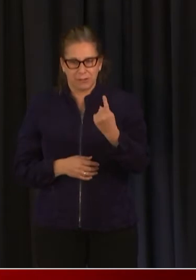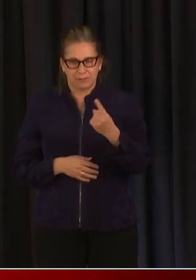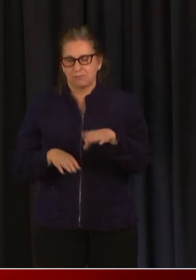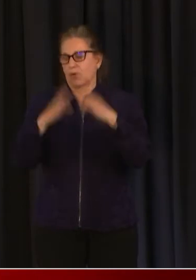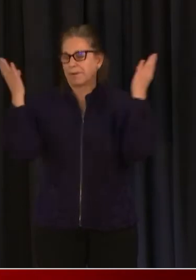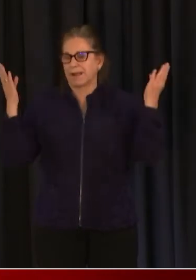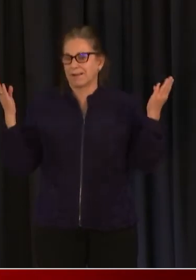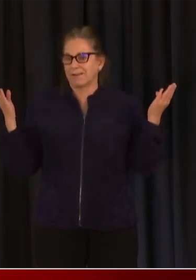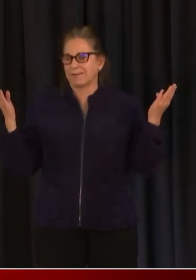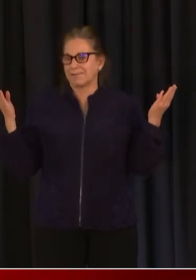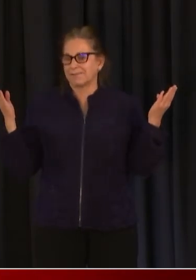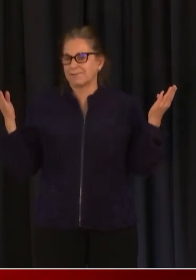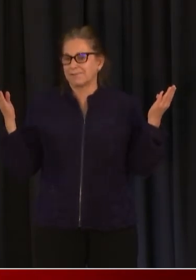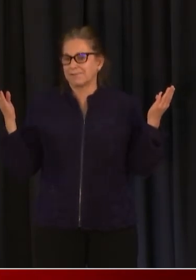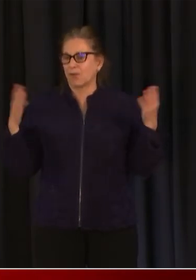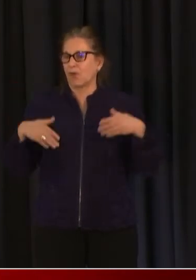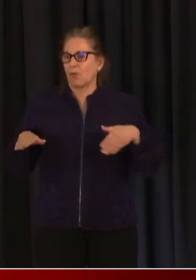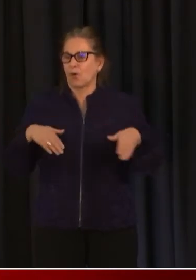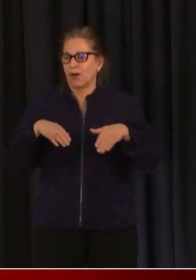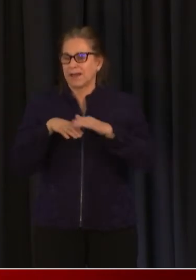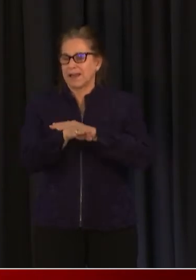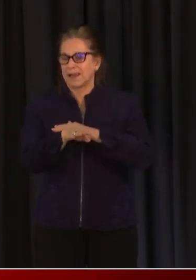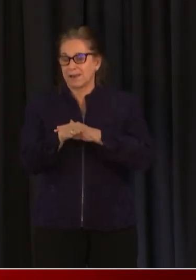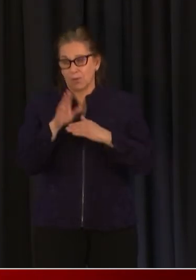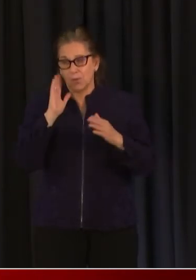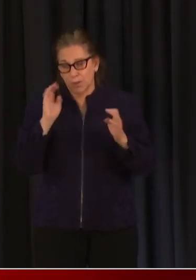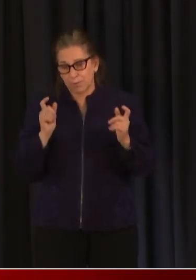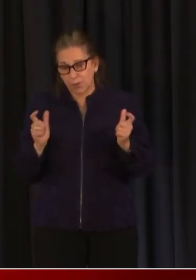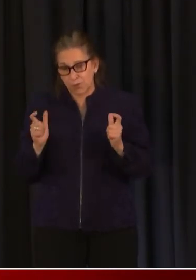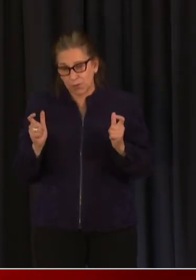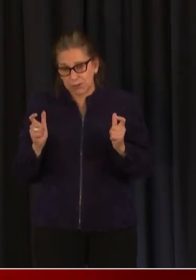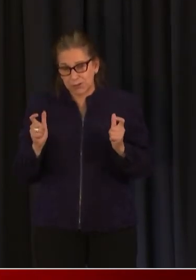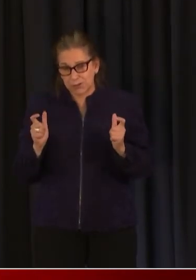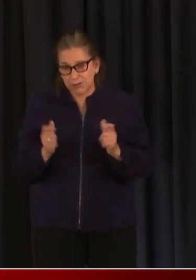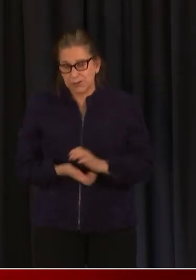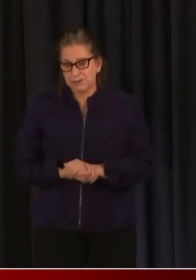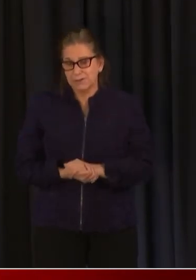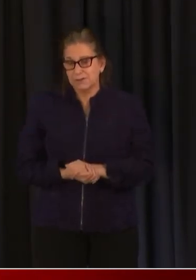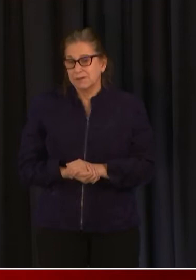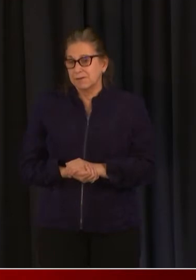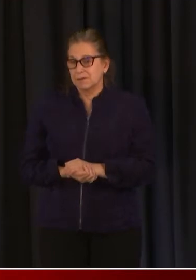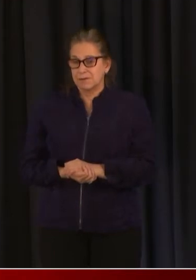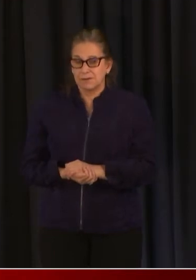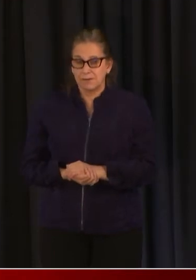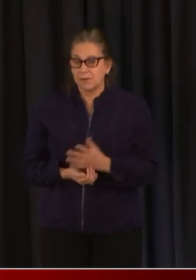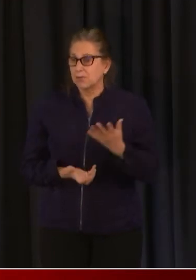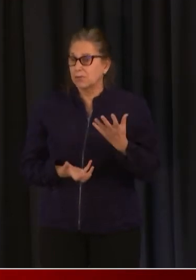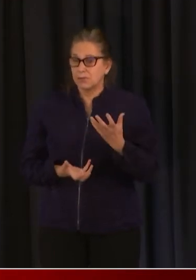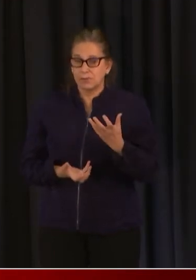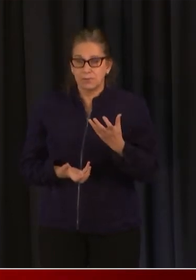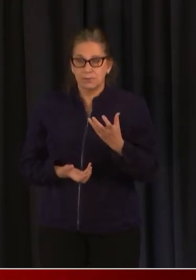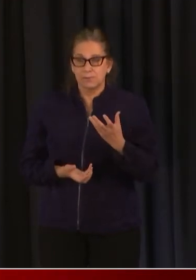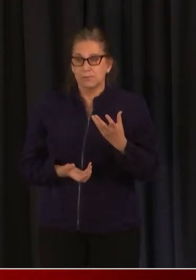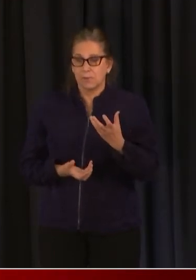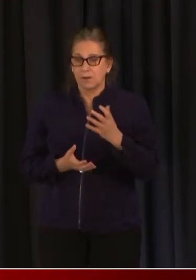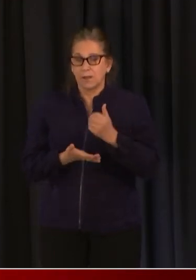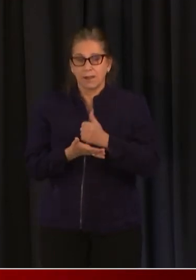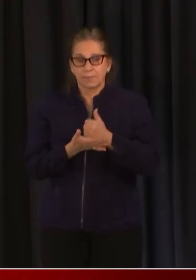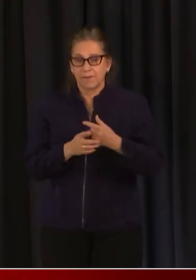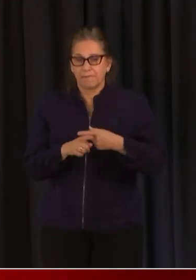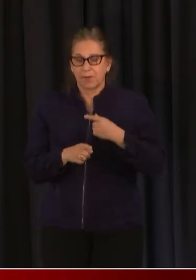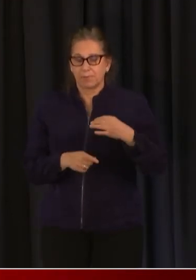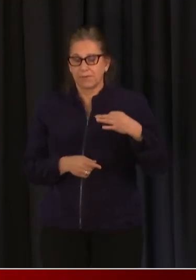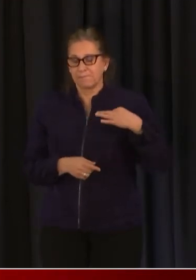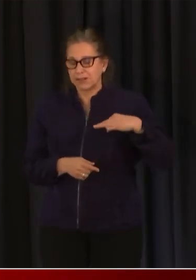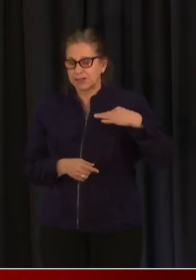just government employees out there. It's gonna be a huge cadre of volunteers. We've asked fraternities and sororities to be engaged. On Friday,